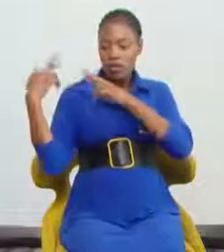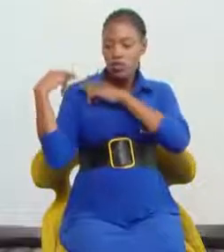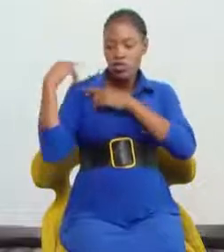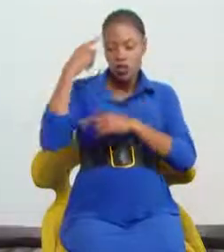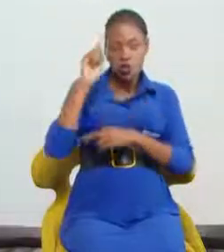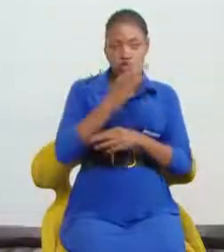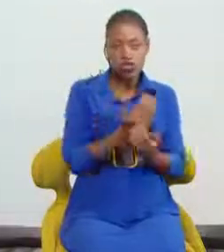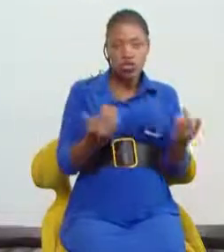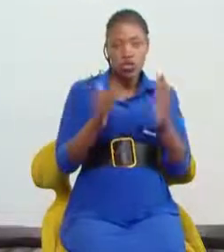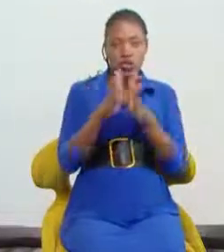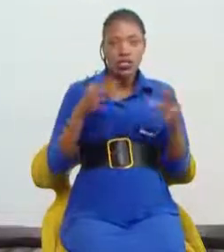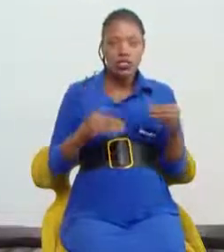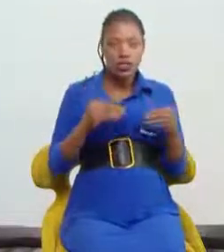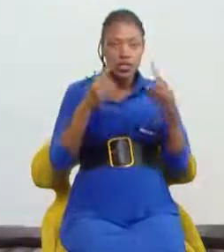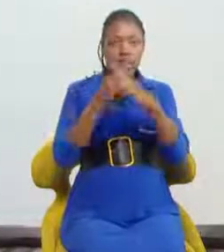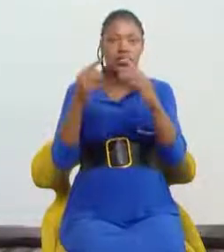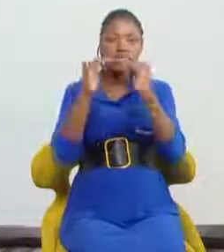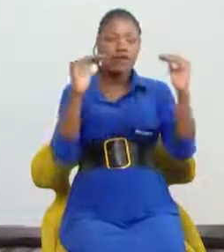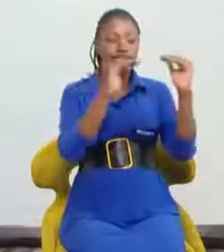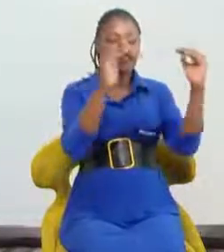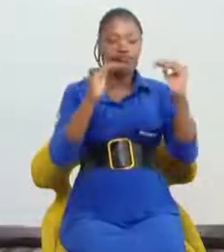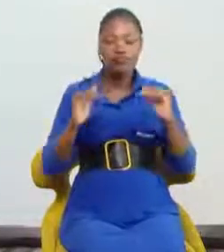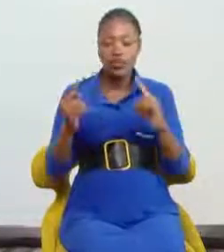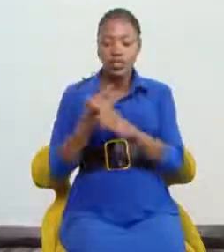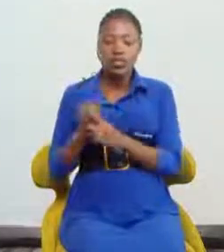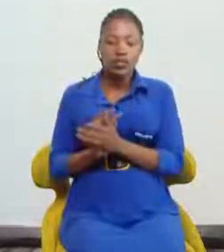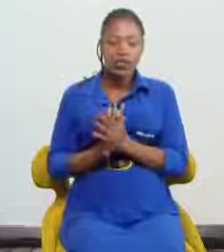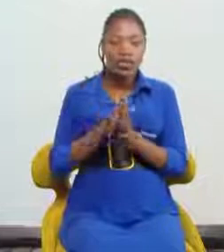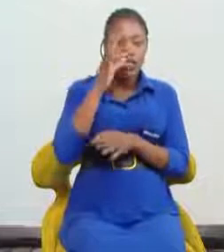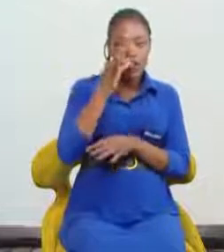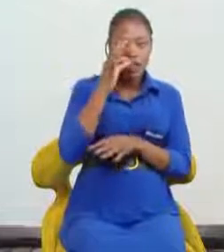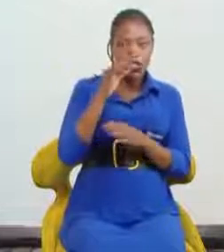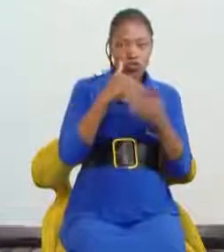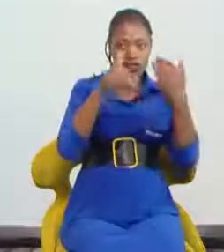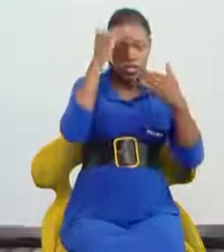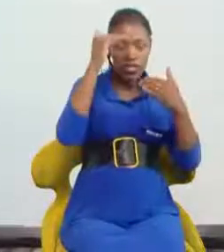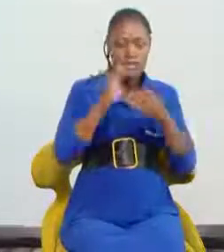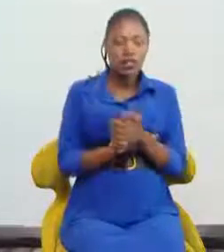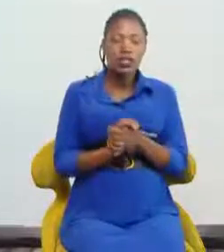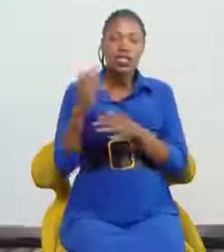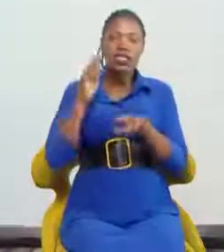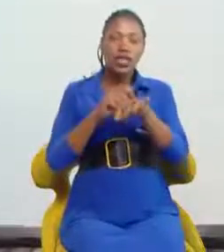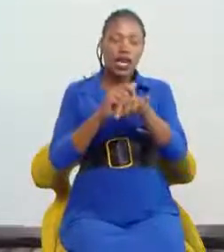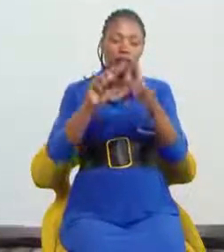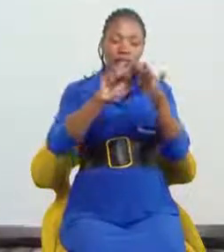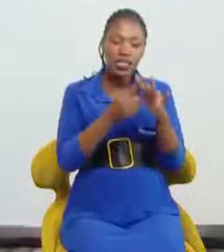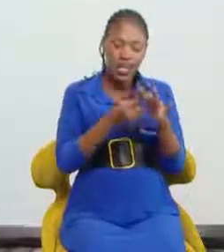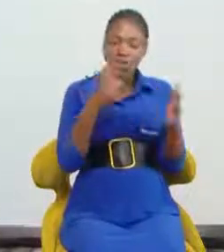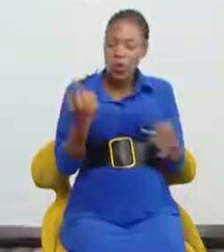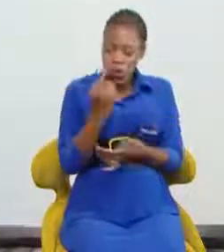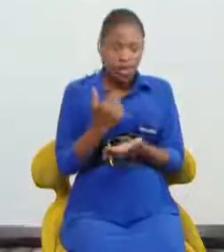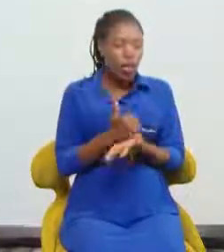disabilities at different levels in French universities. When I started, I was just